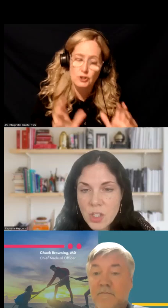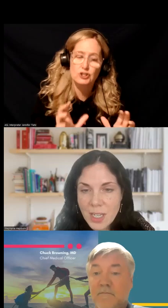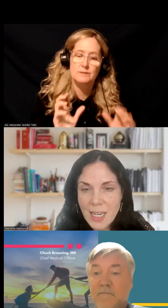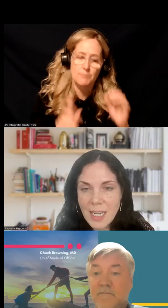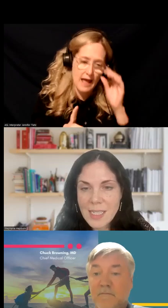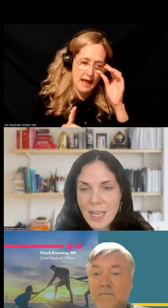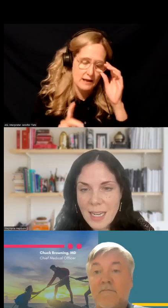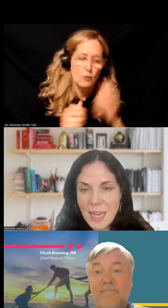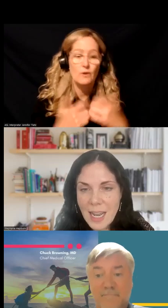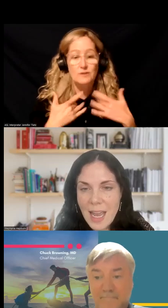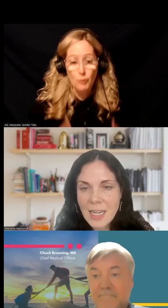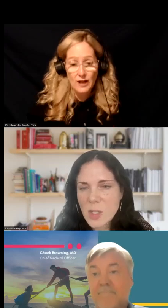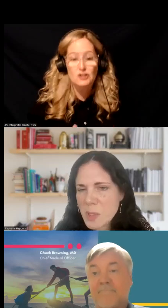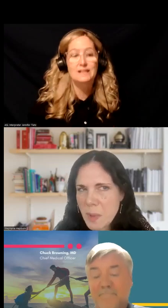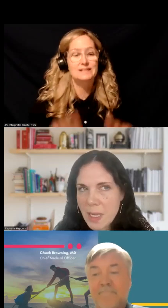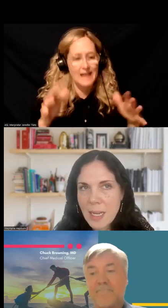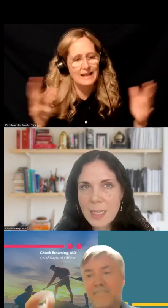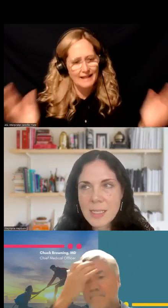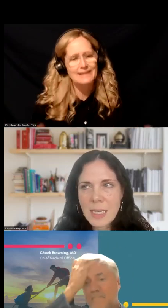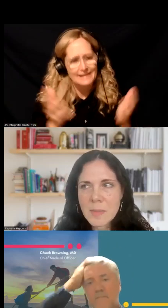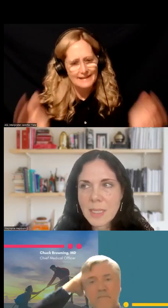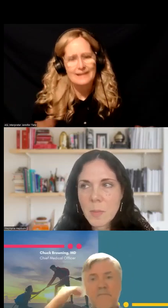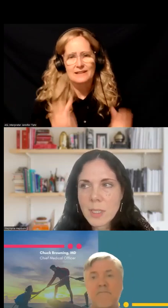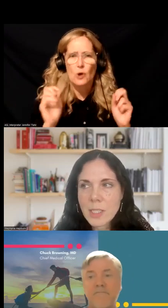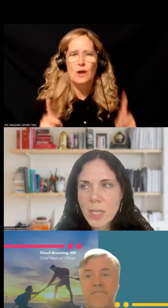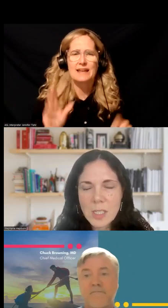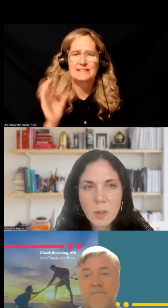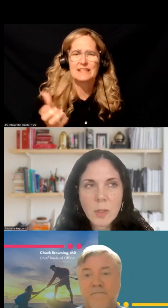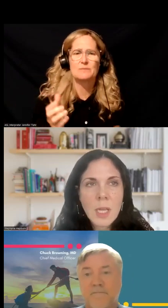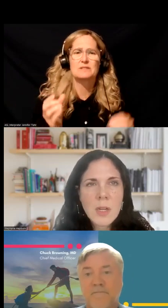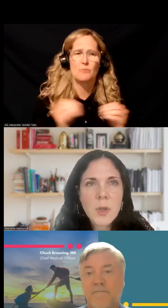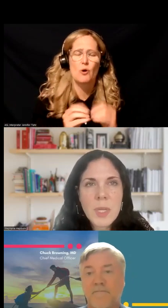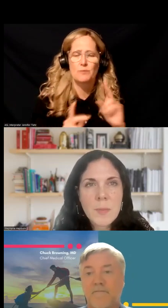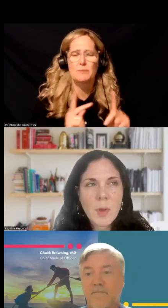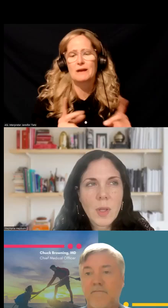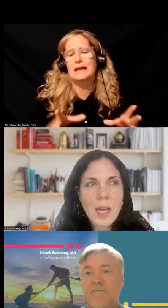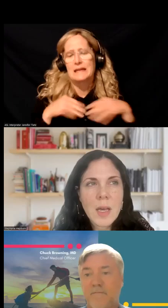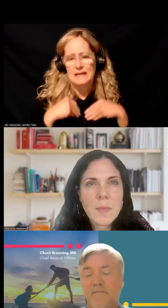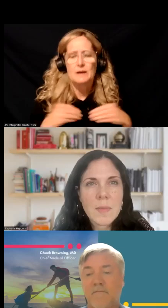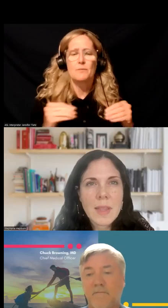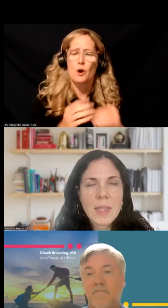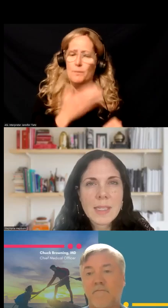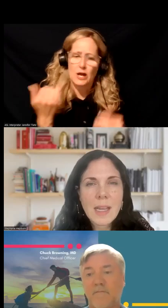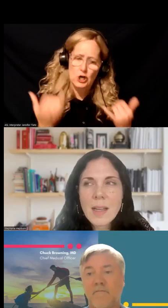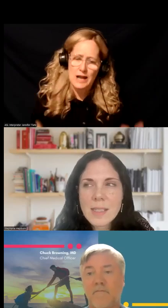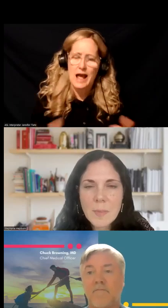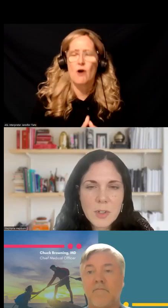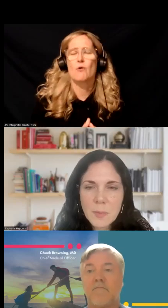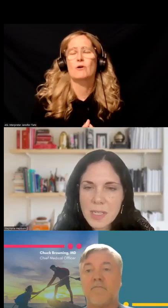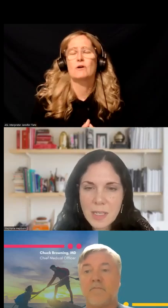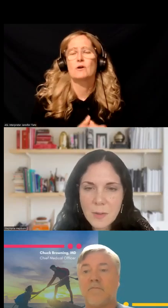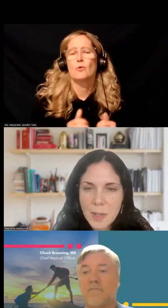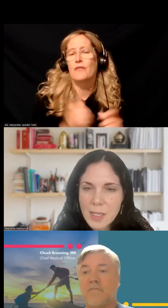on depression and anxiety. And it's almost been, it seems like more digestible for people. And this